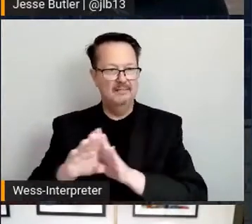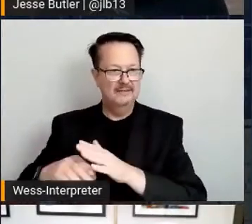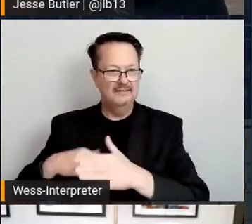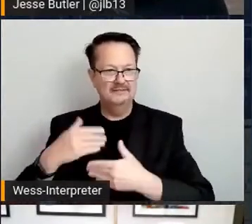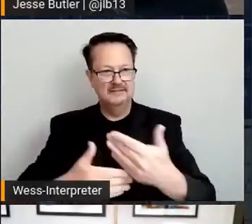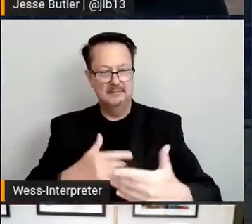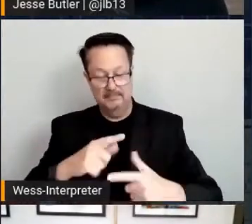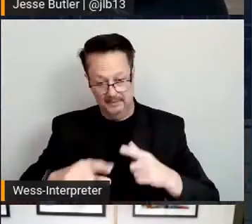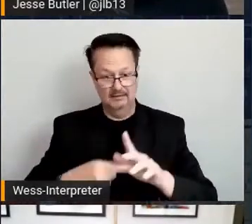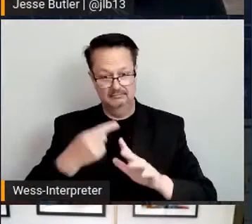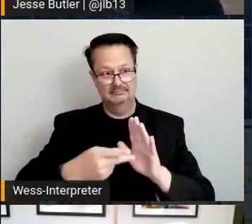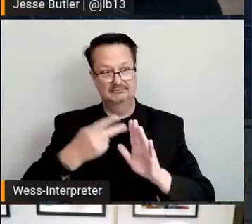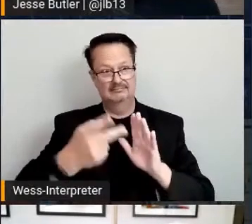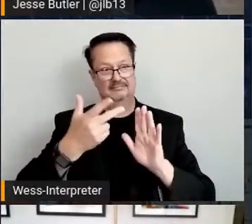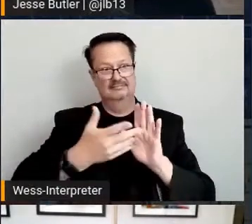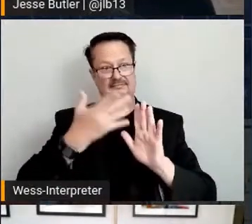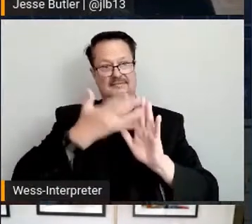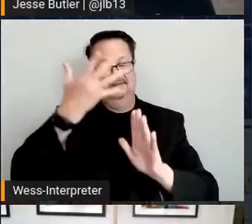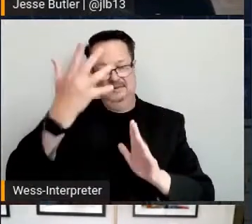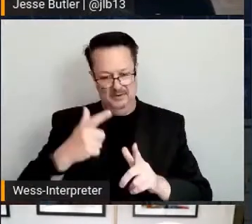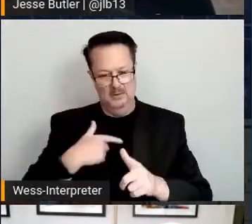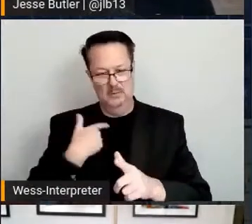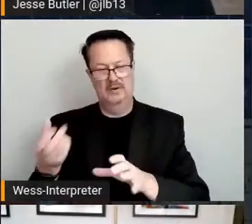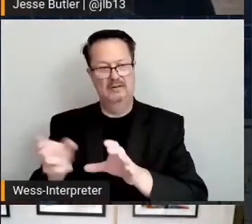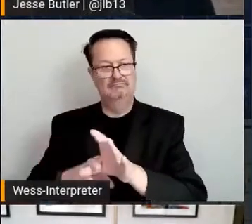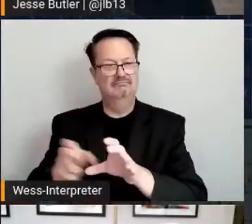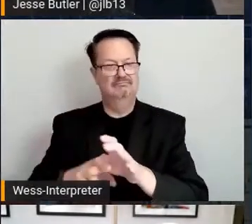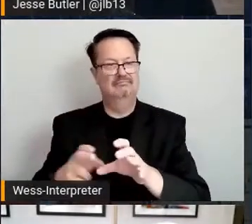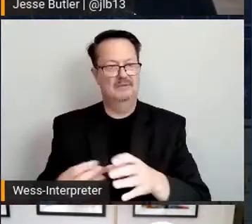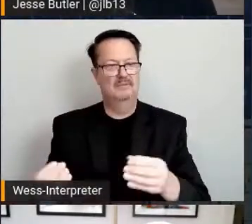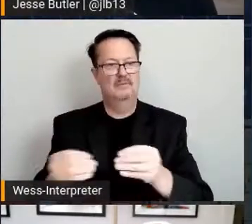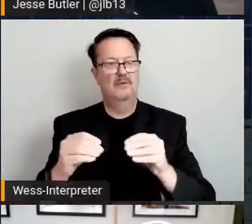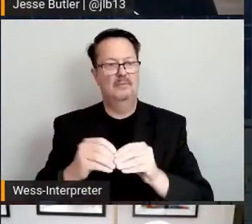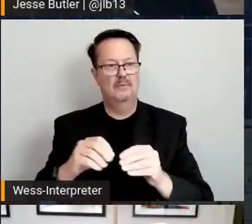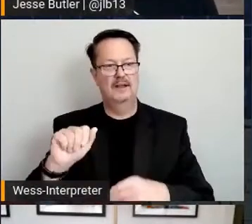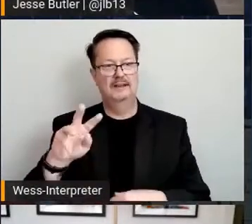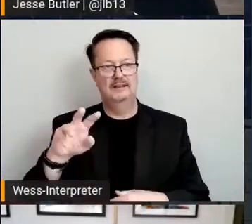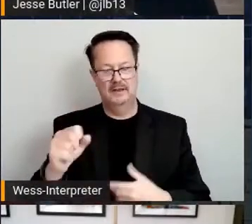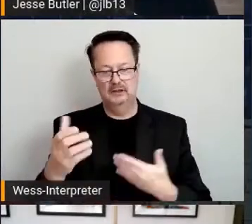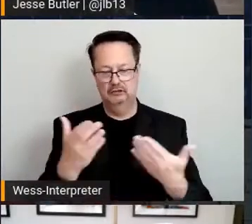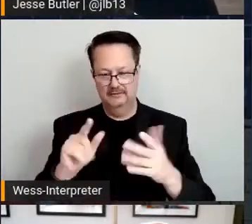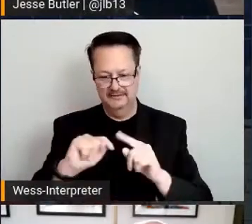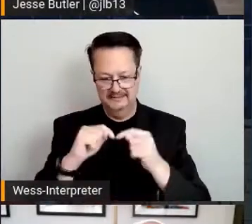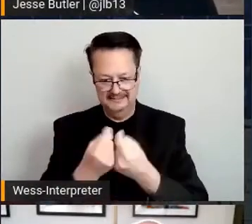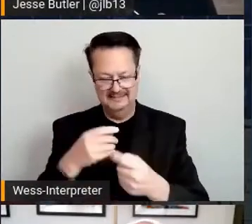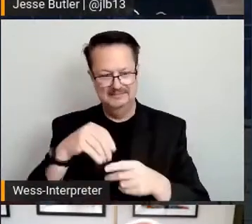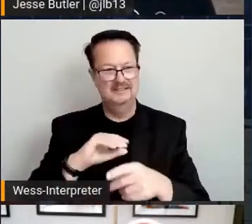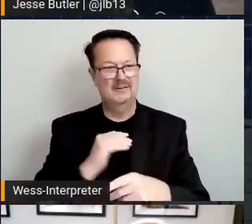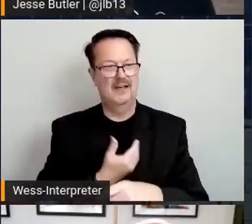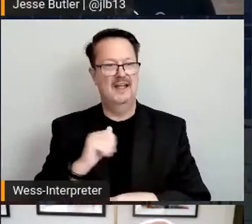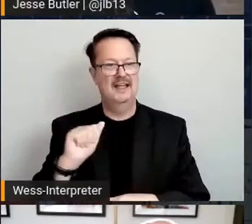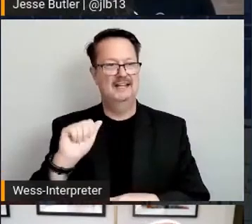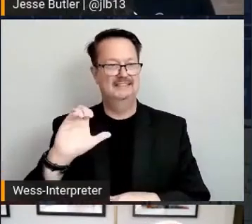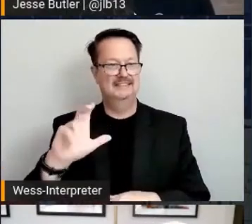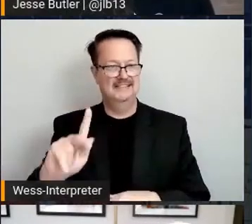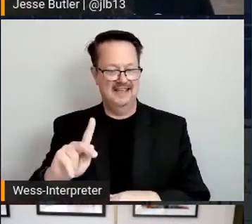multiplying. We're onboarding more and more AWS service teams into the ACK ecosystem. And those AWS service